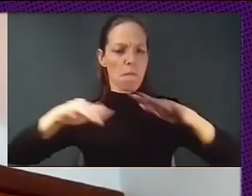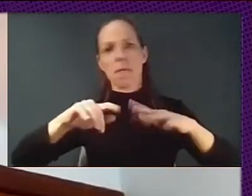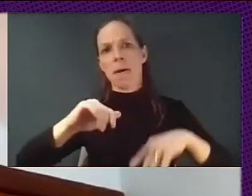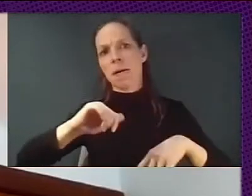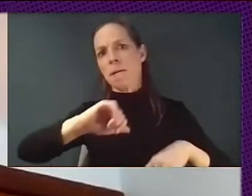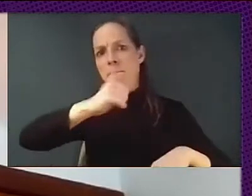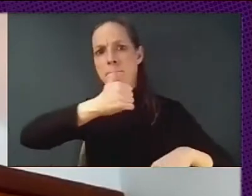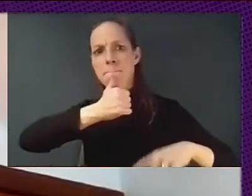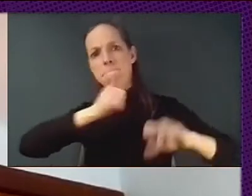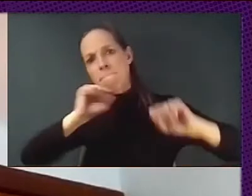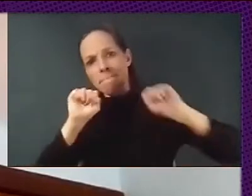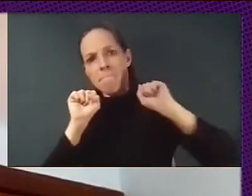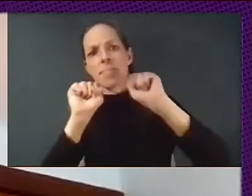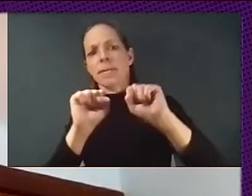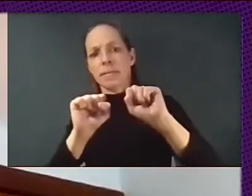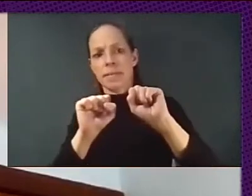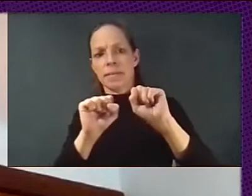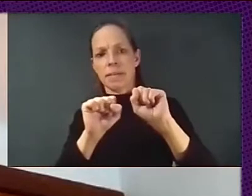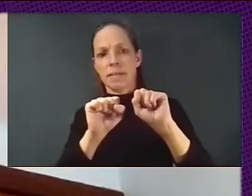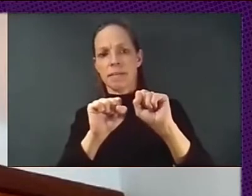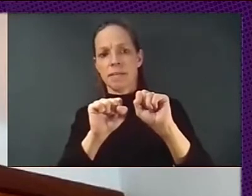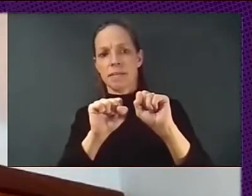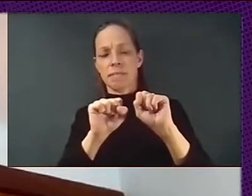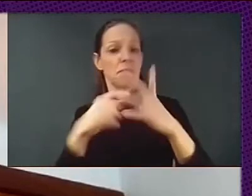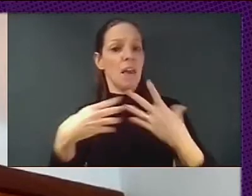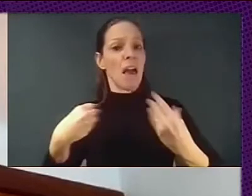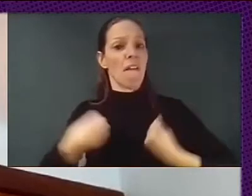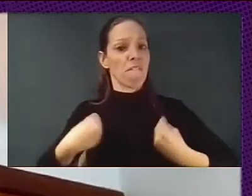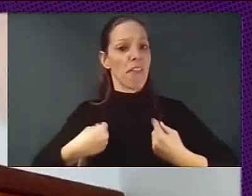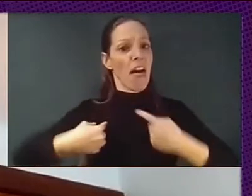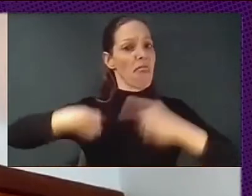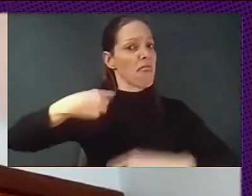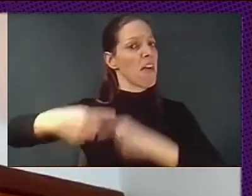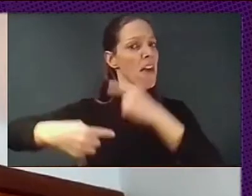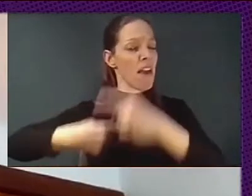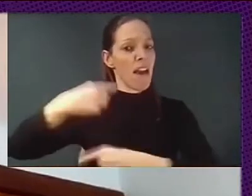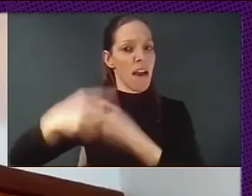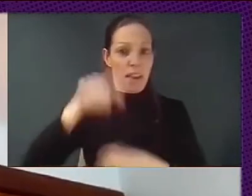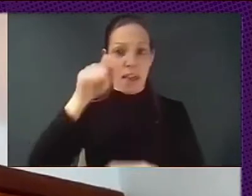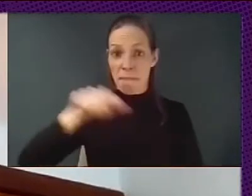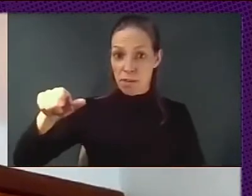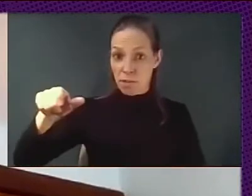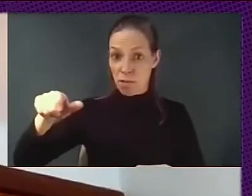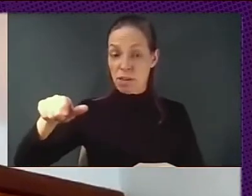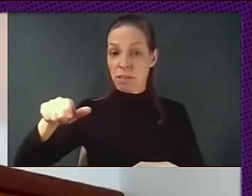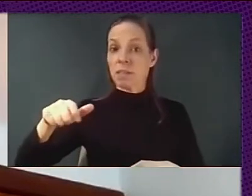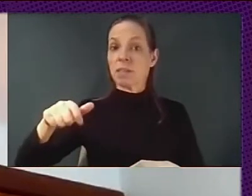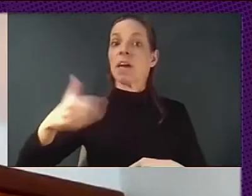lives of people, was the free software movement. And the free software movement was really, in essence, kind of